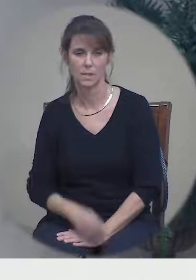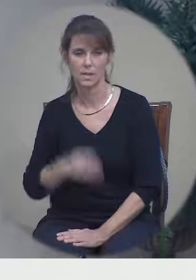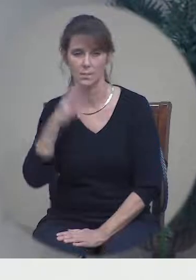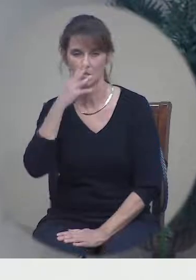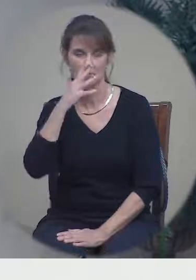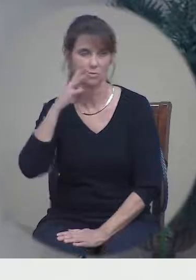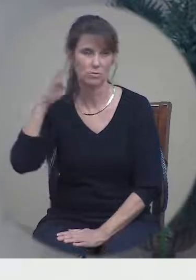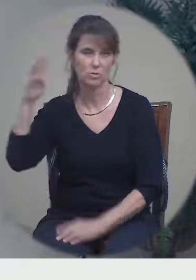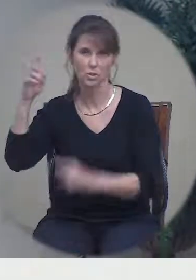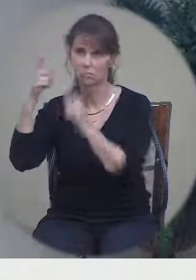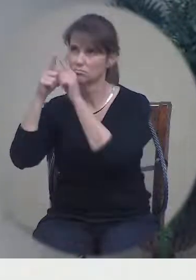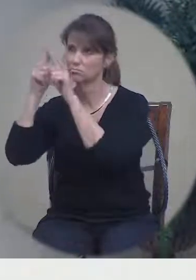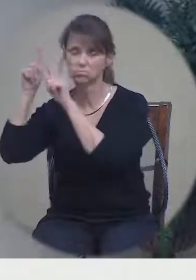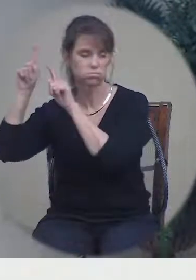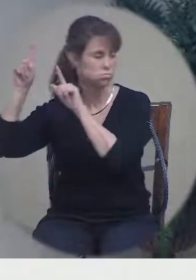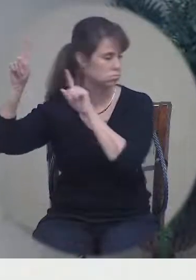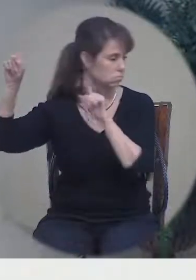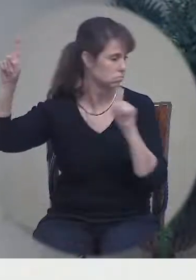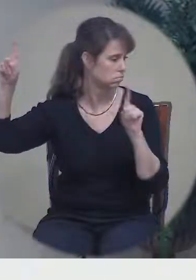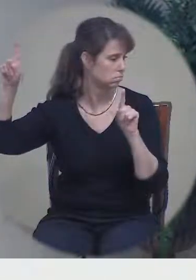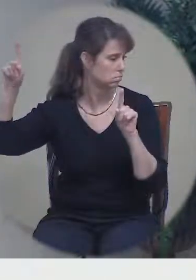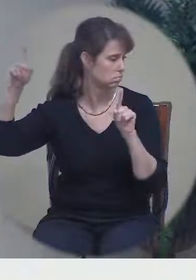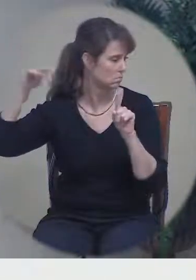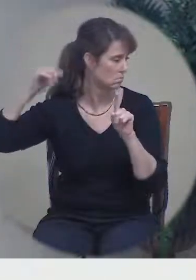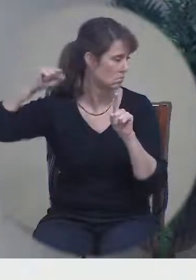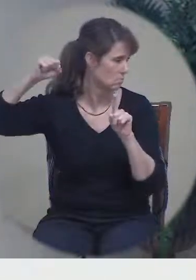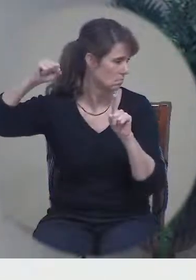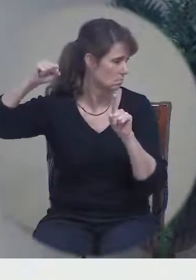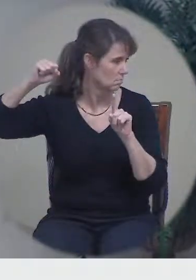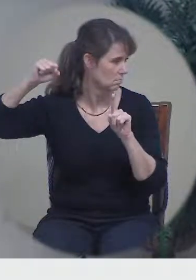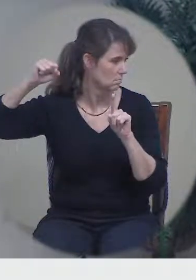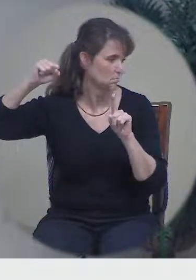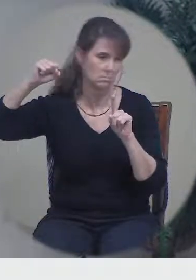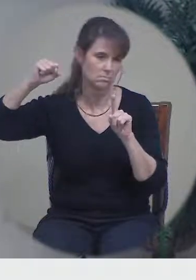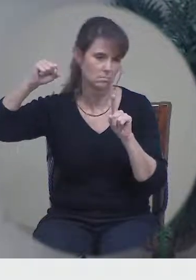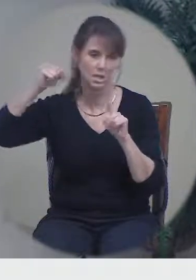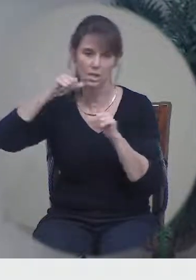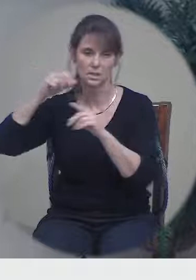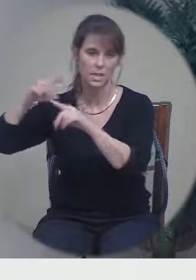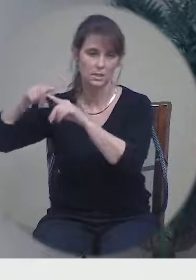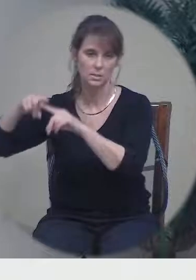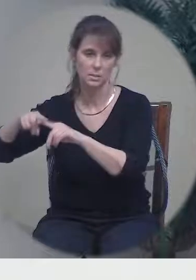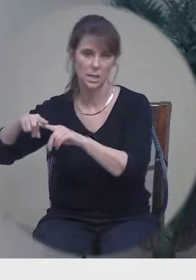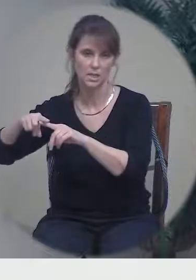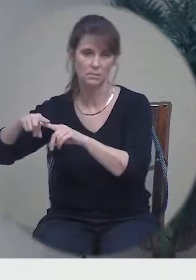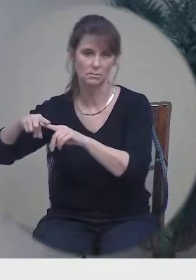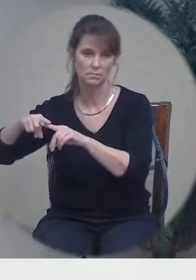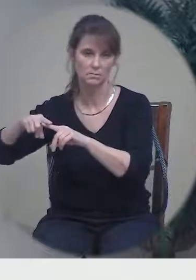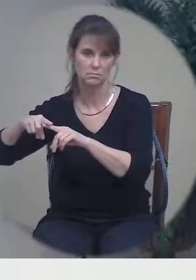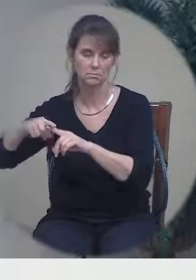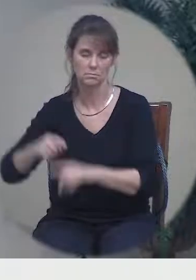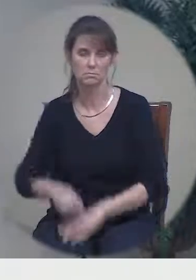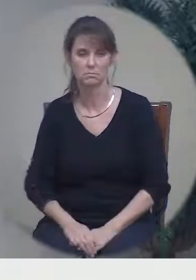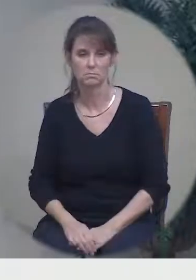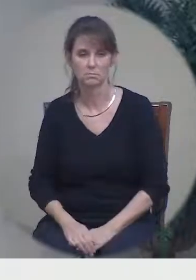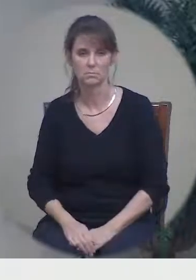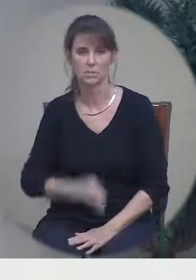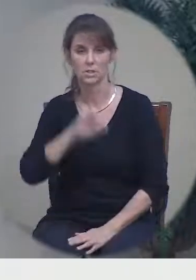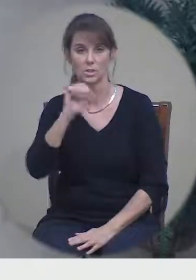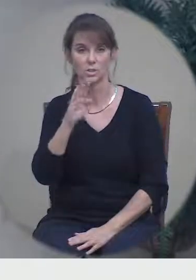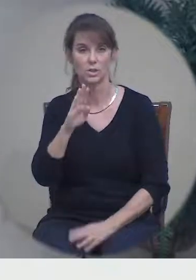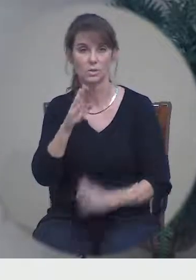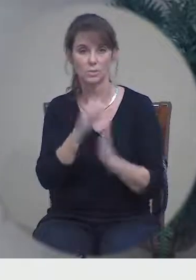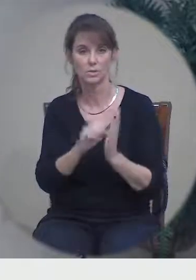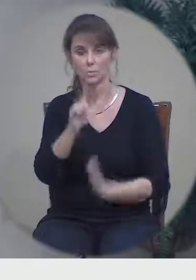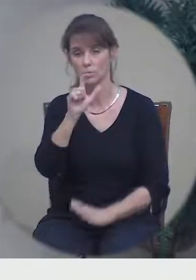away from his clinging to God. We kind of get a picture of that in Job 21 in verses 14 and